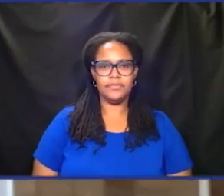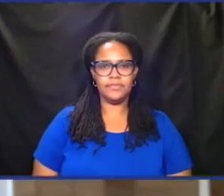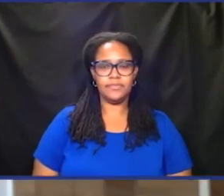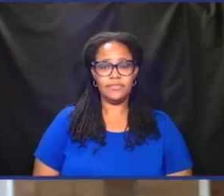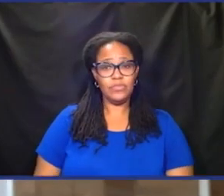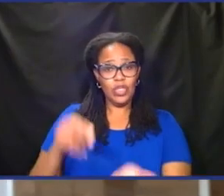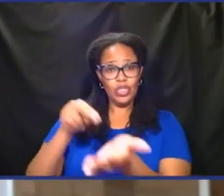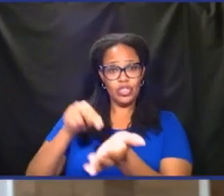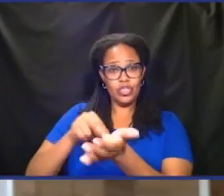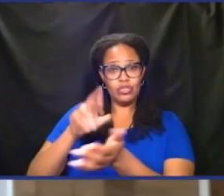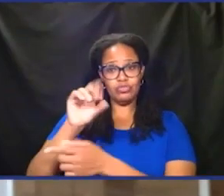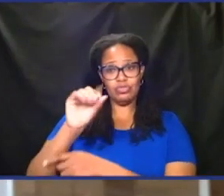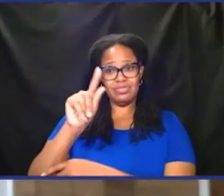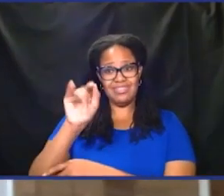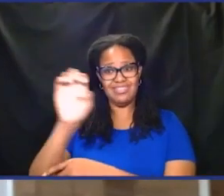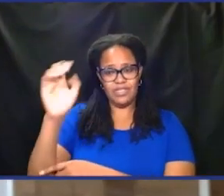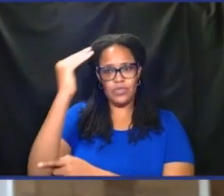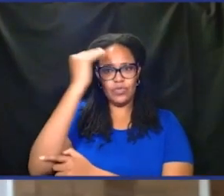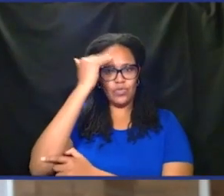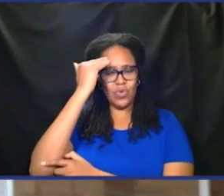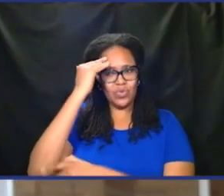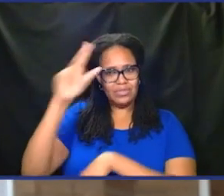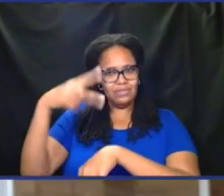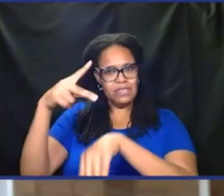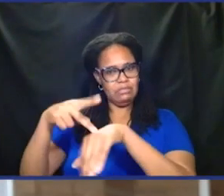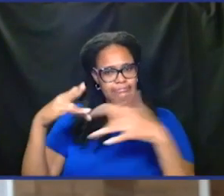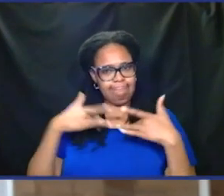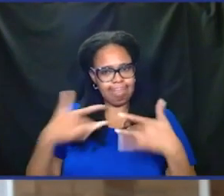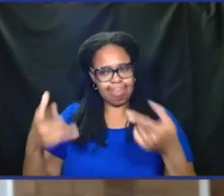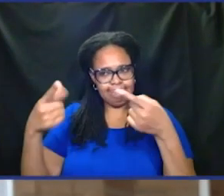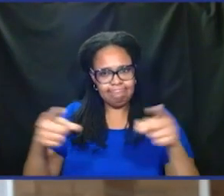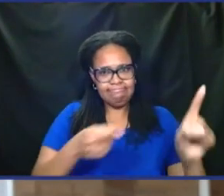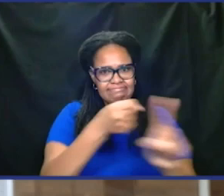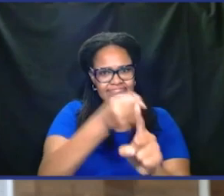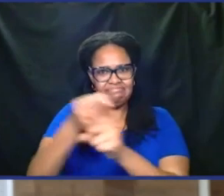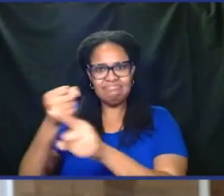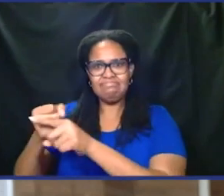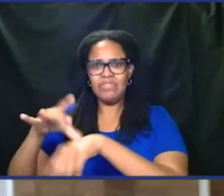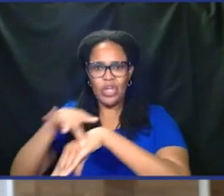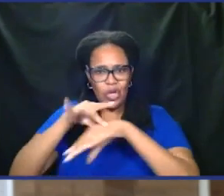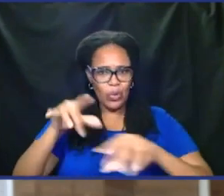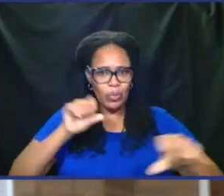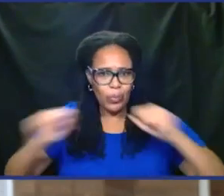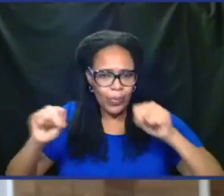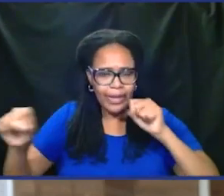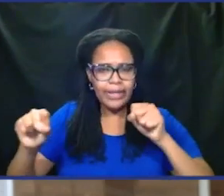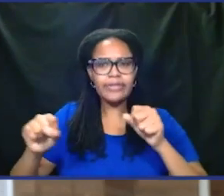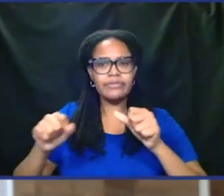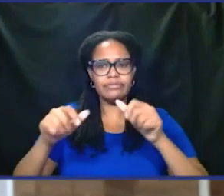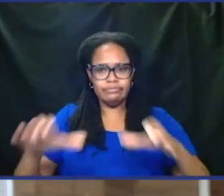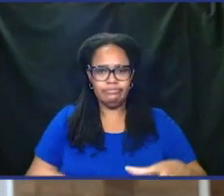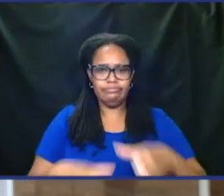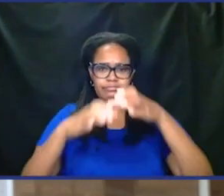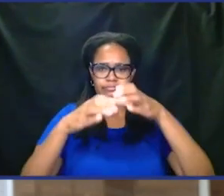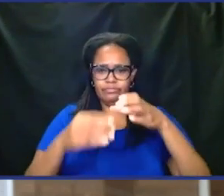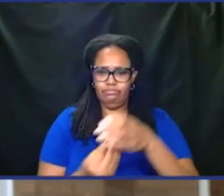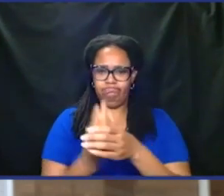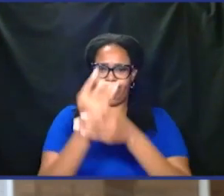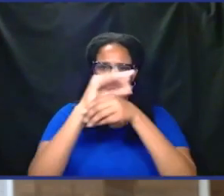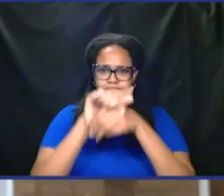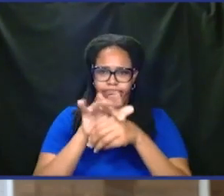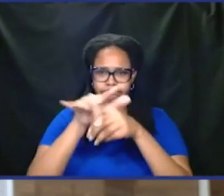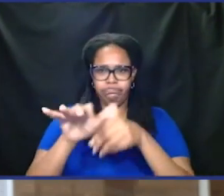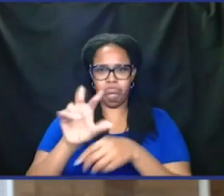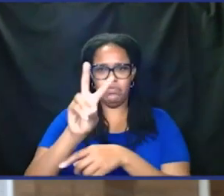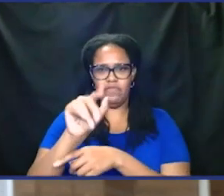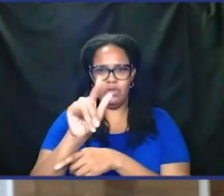Nurse Rosalie knows how vulnerable the Philippines is to earthquakes, volcanic eruptions, and typhoons like Yolanda. That's